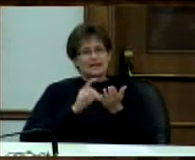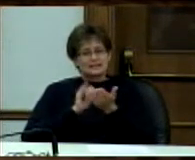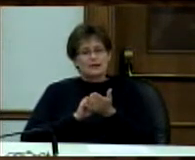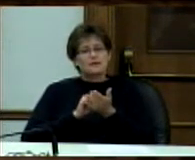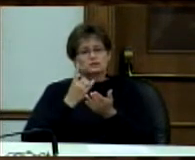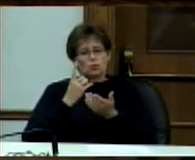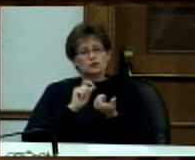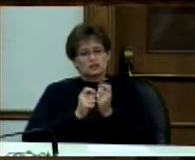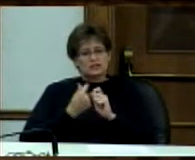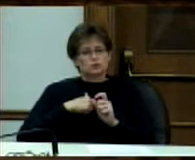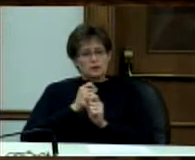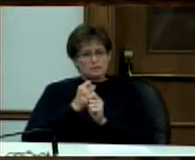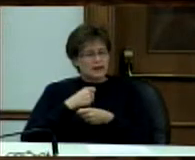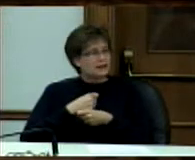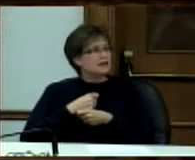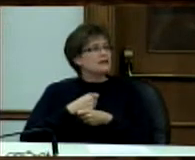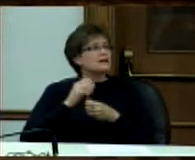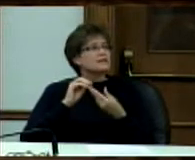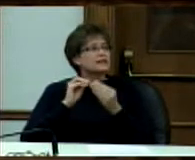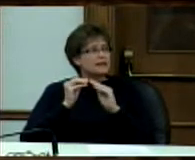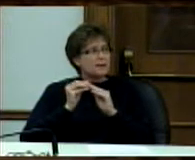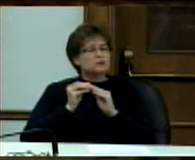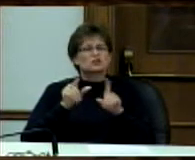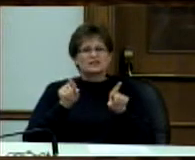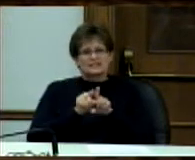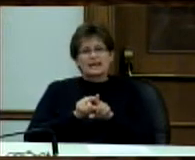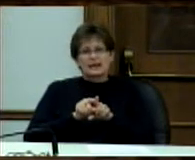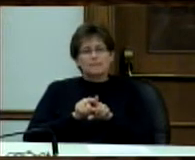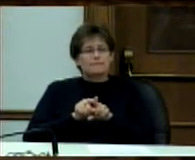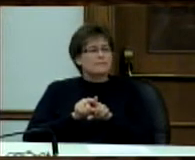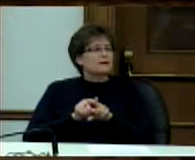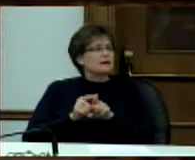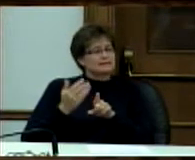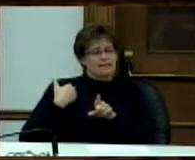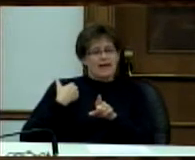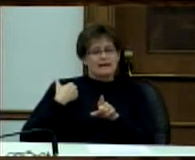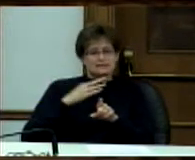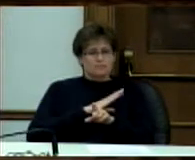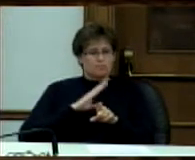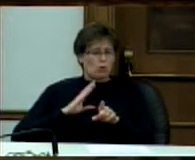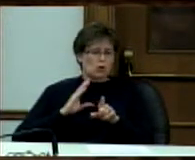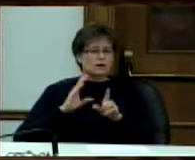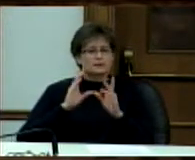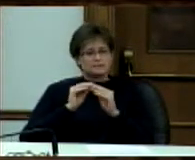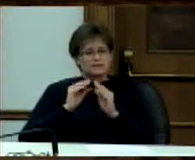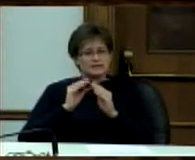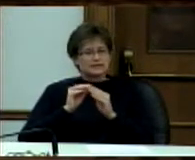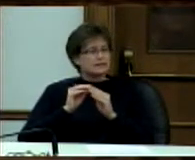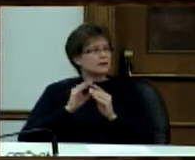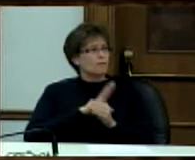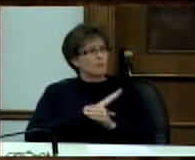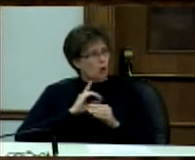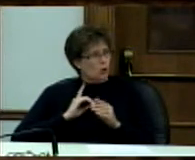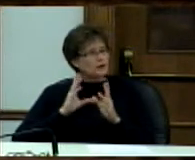that's a change. Otherwise, the numbers are what they were at our board meeting last week.